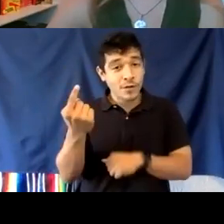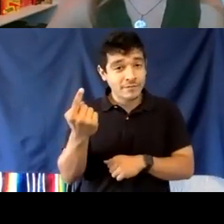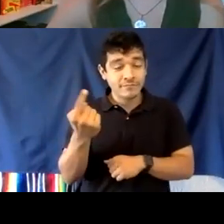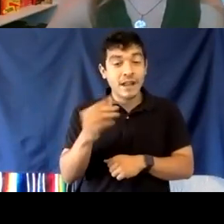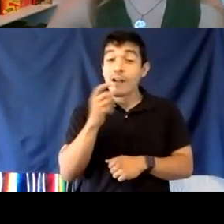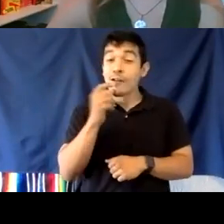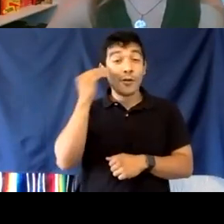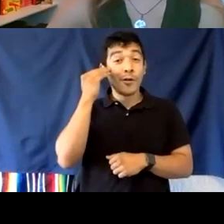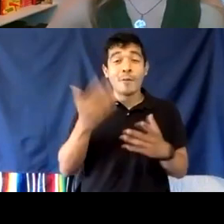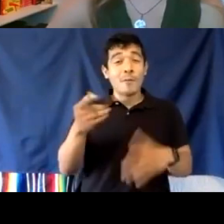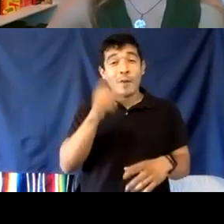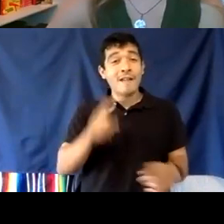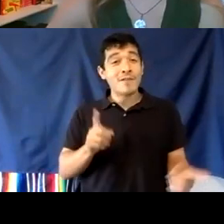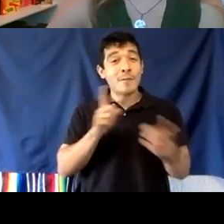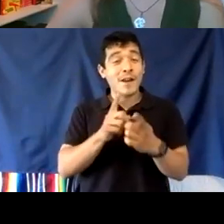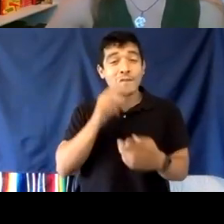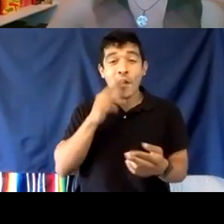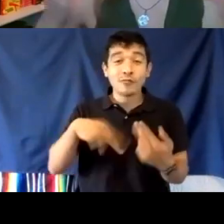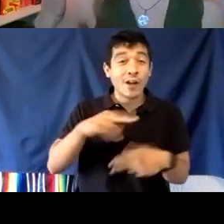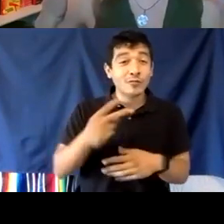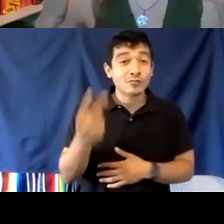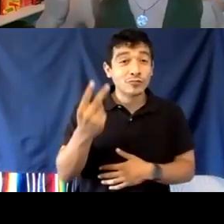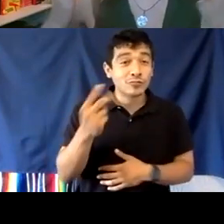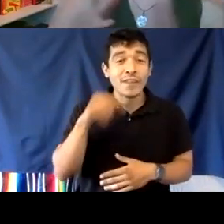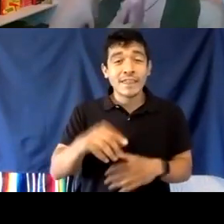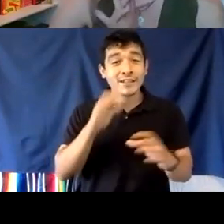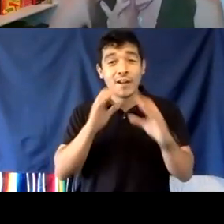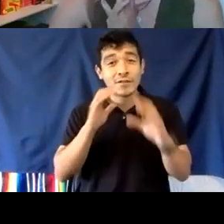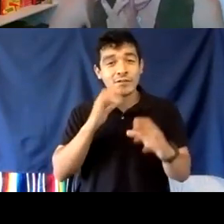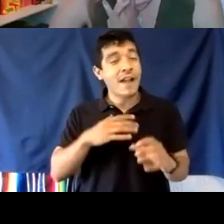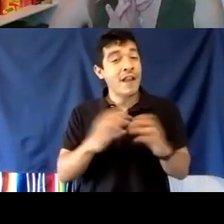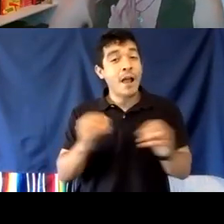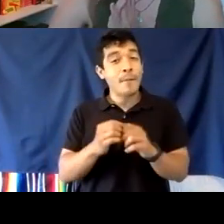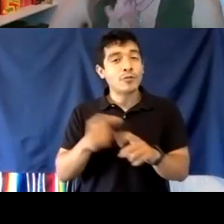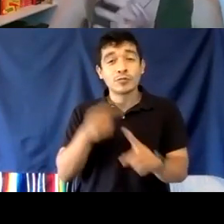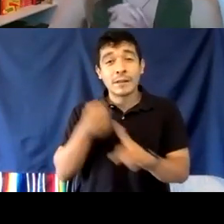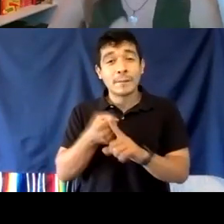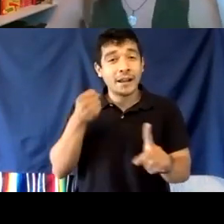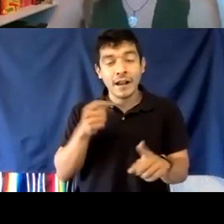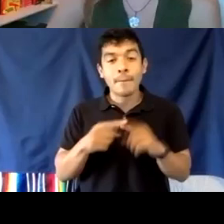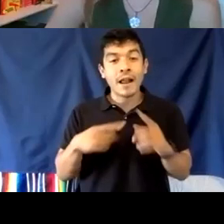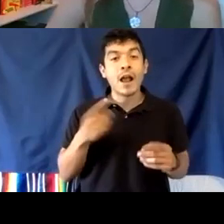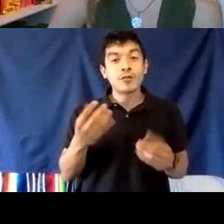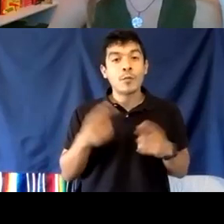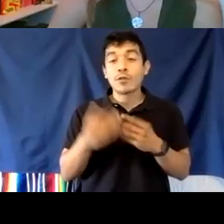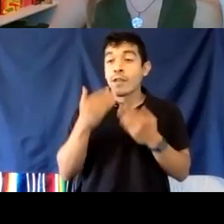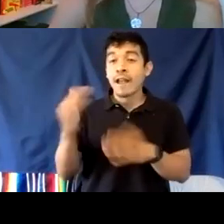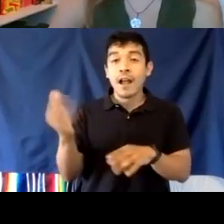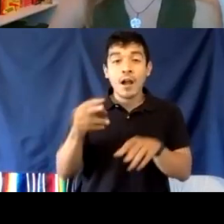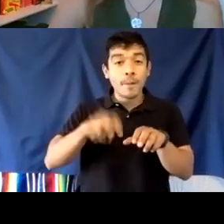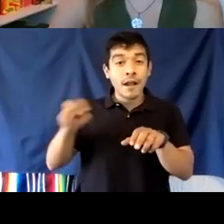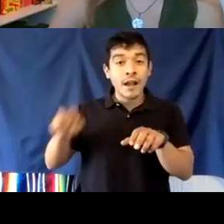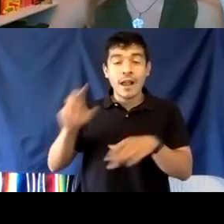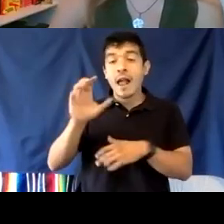who knows, we might have to come back for a round two of this conversation. There's a lot more to unpack. But I want to thank our panelists,